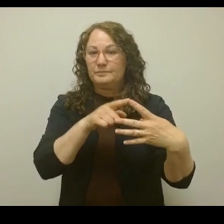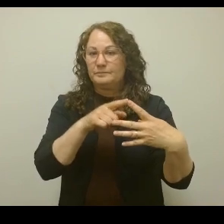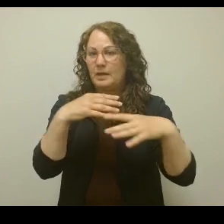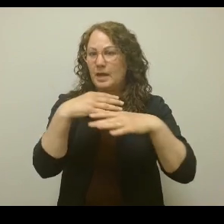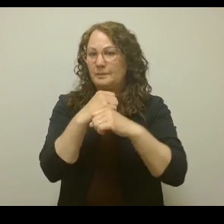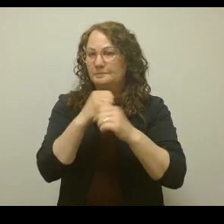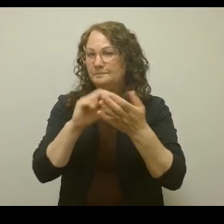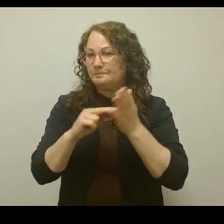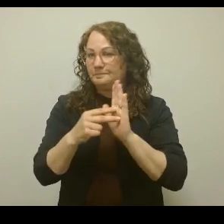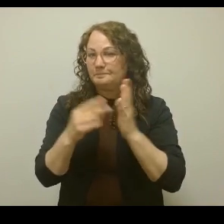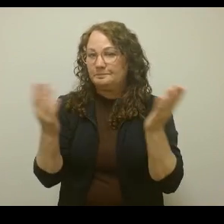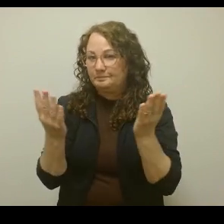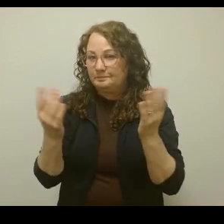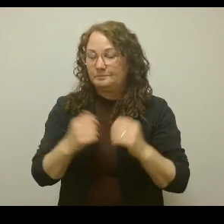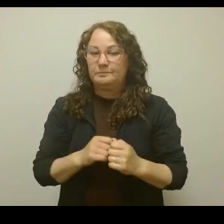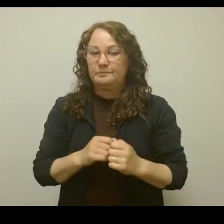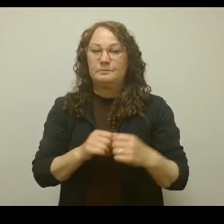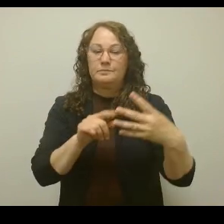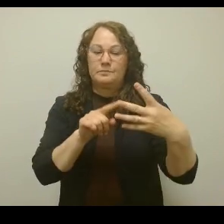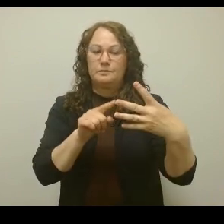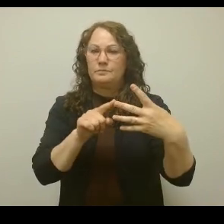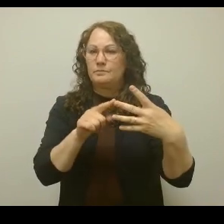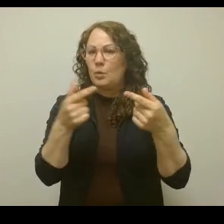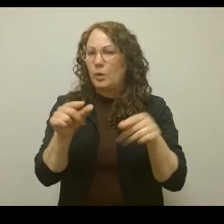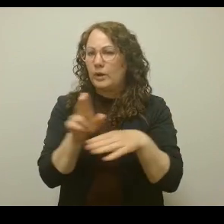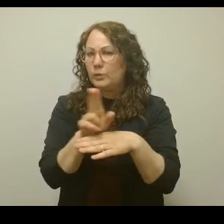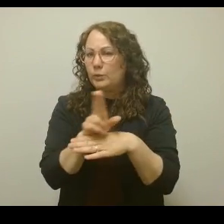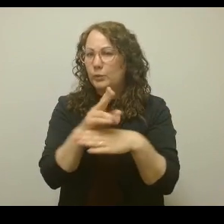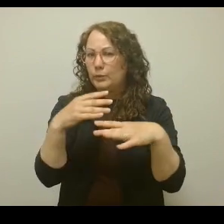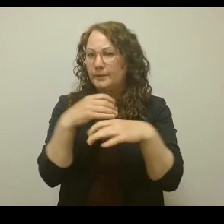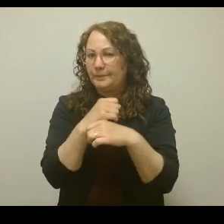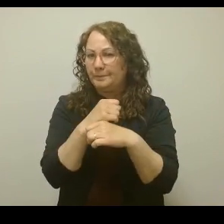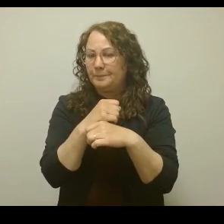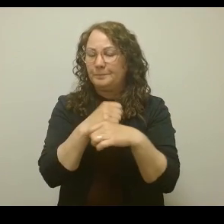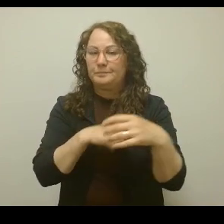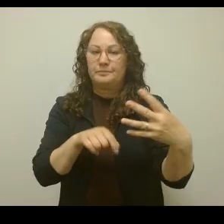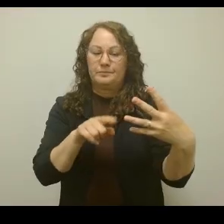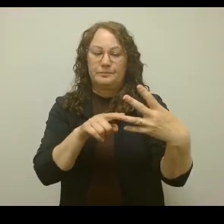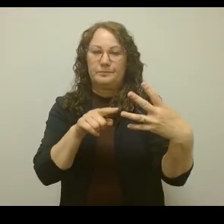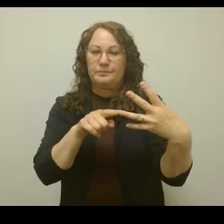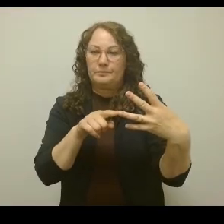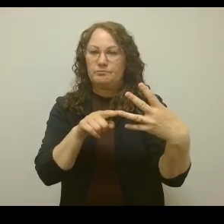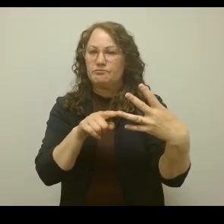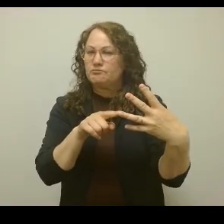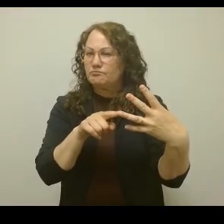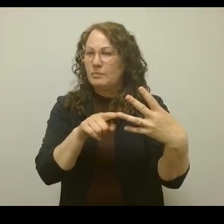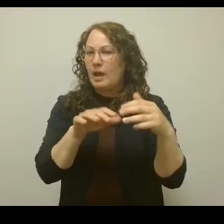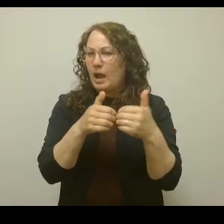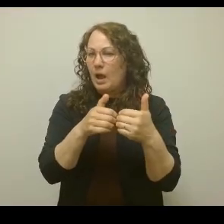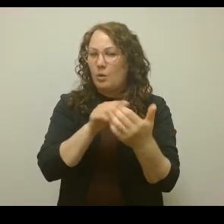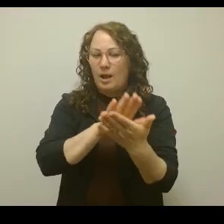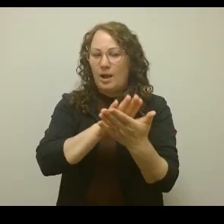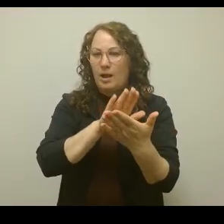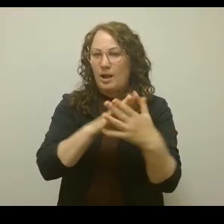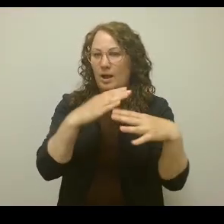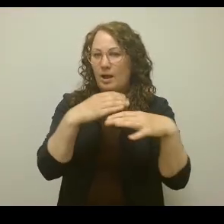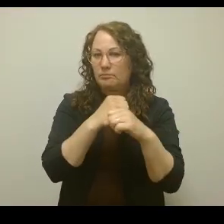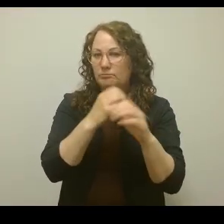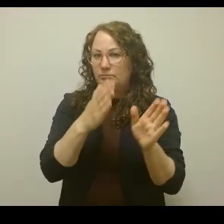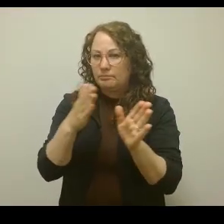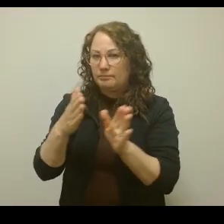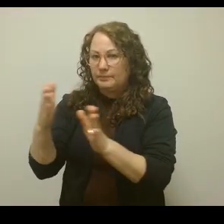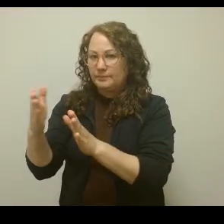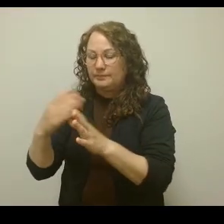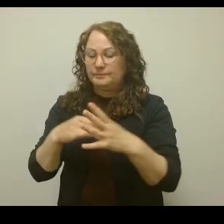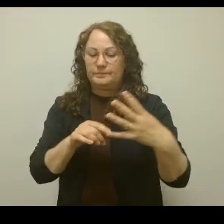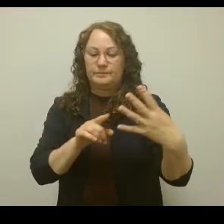summary? When do we use summaries? How are academic summaries organized?